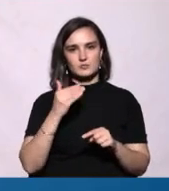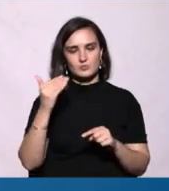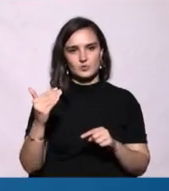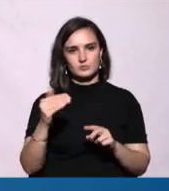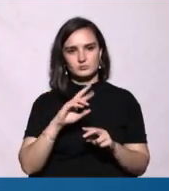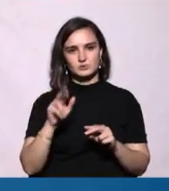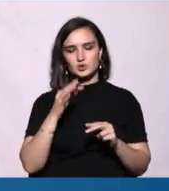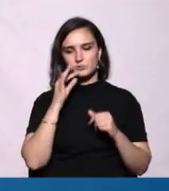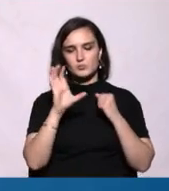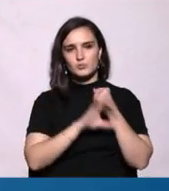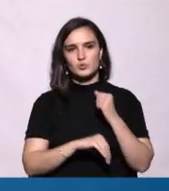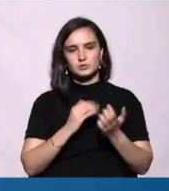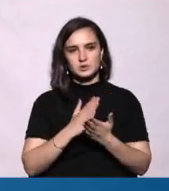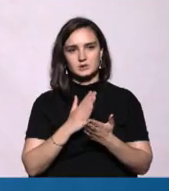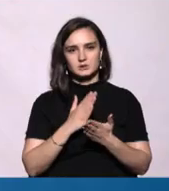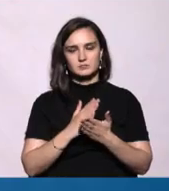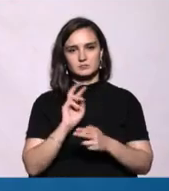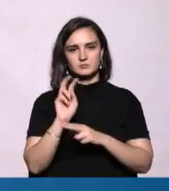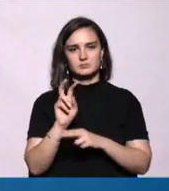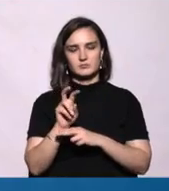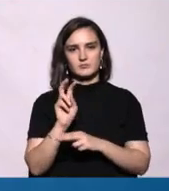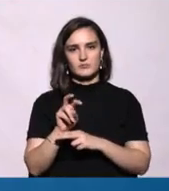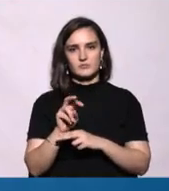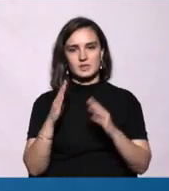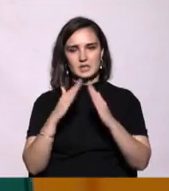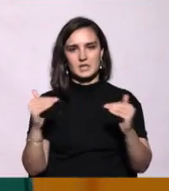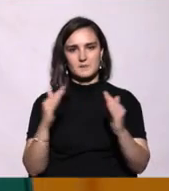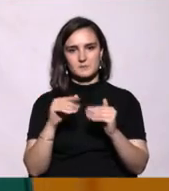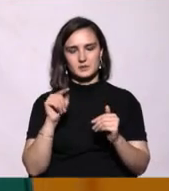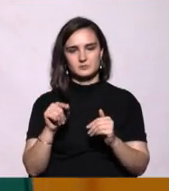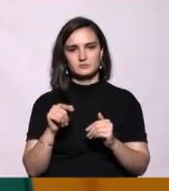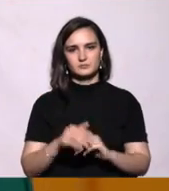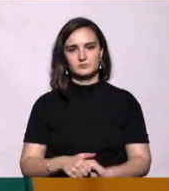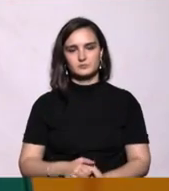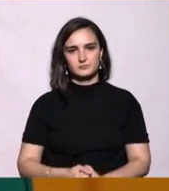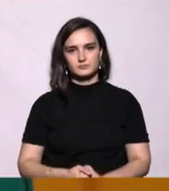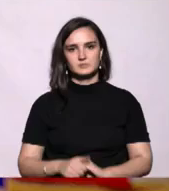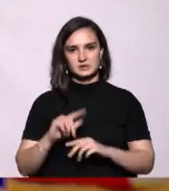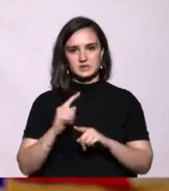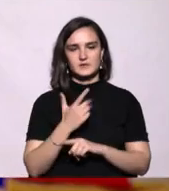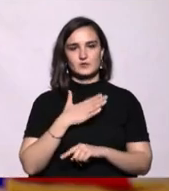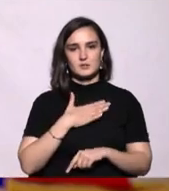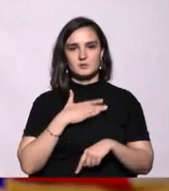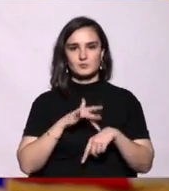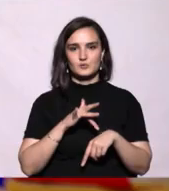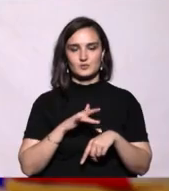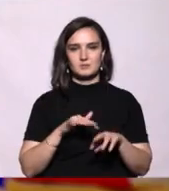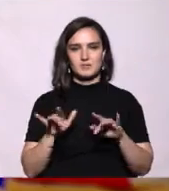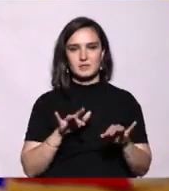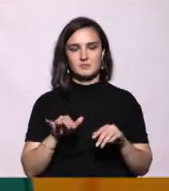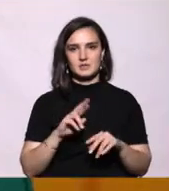And, lastly, it's go camping. My favorite activity, again. Exactly right.